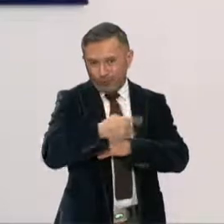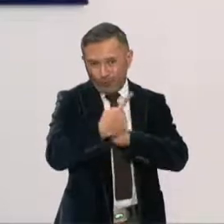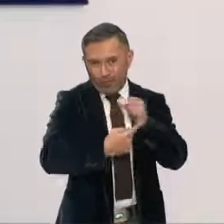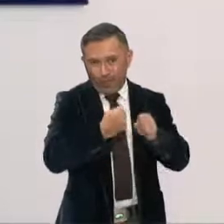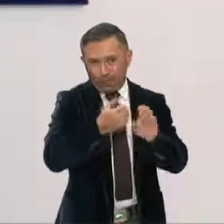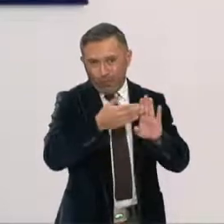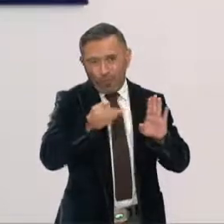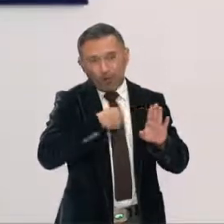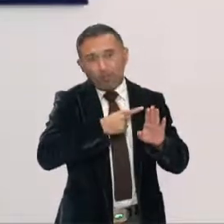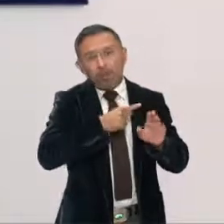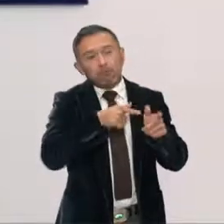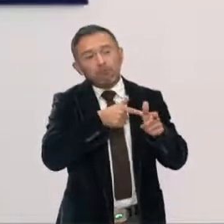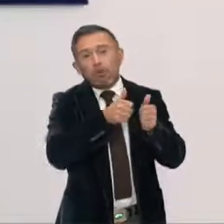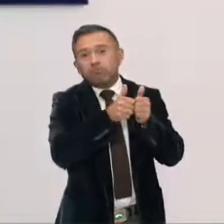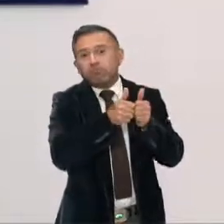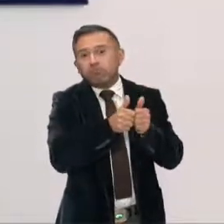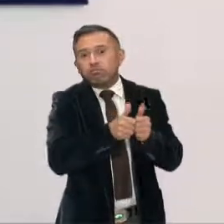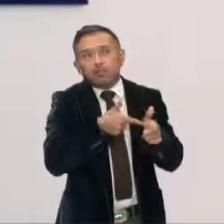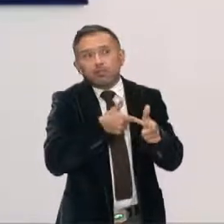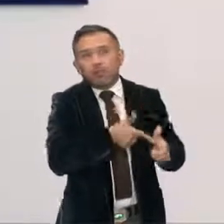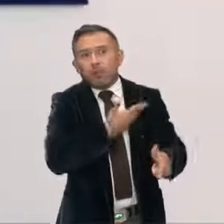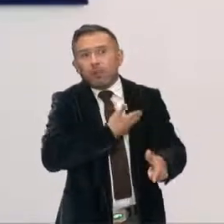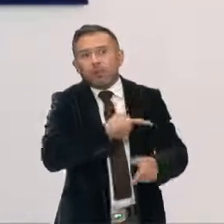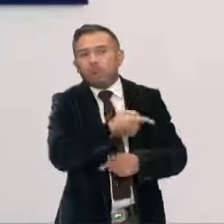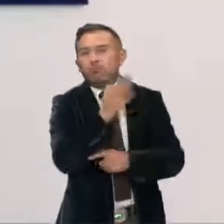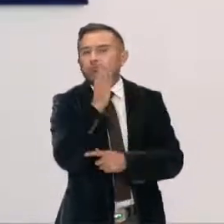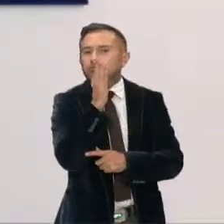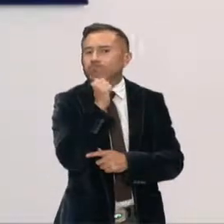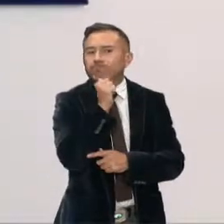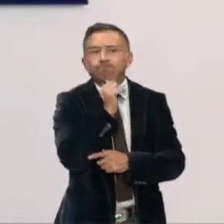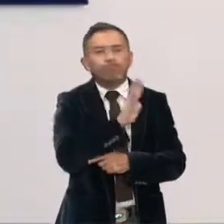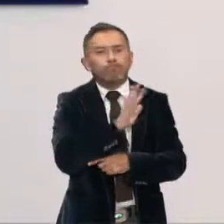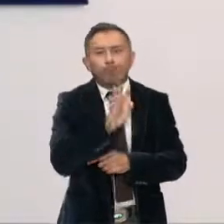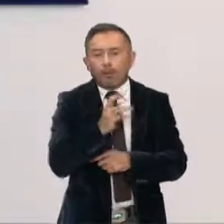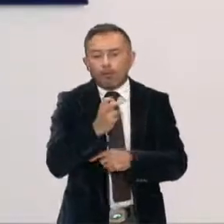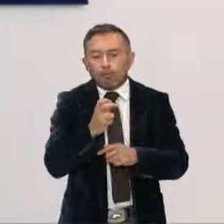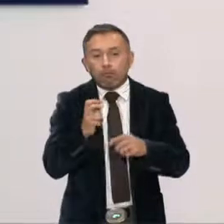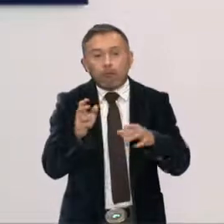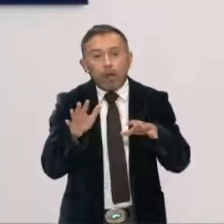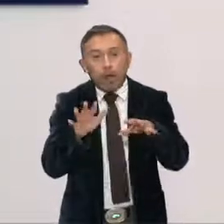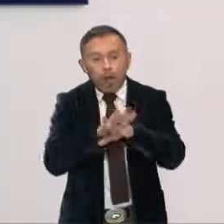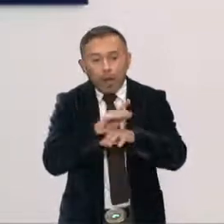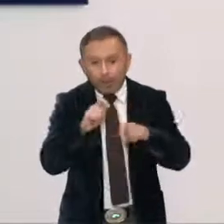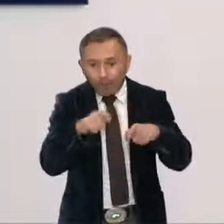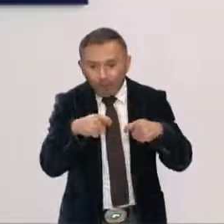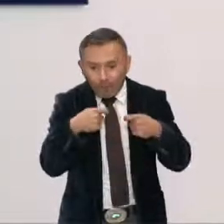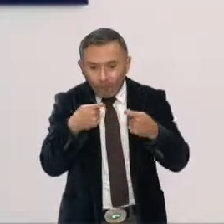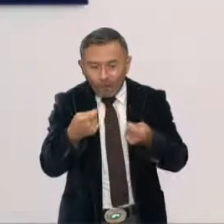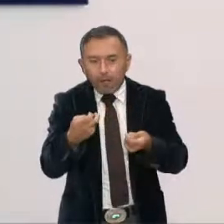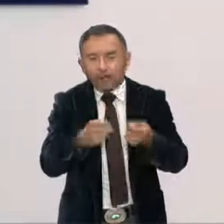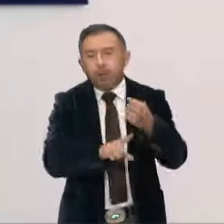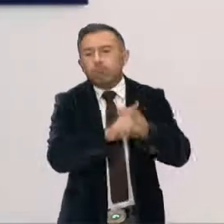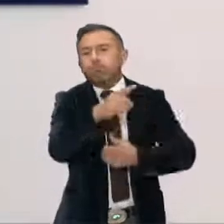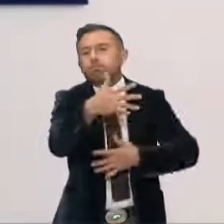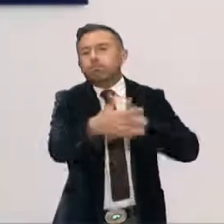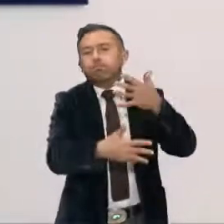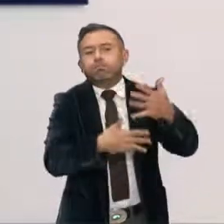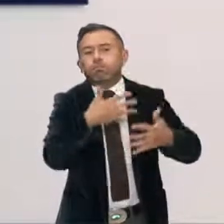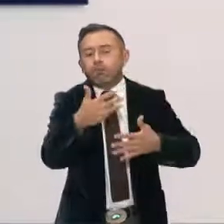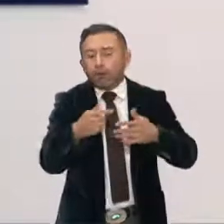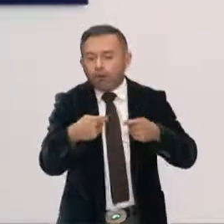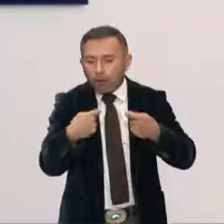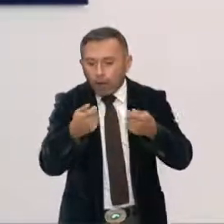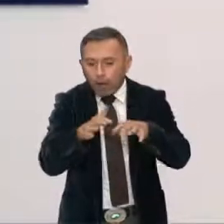transient government. We couldn't have it anymore. So the election created a good environment